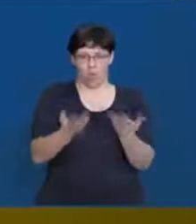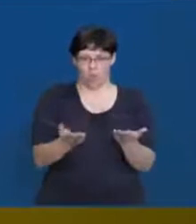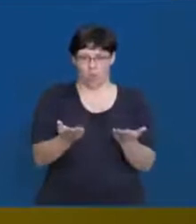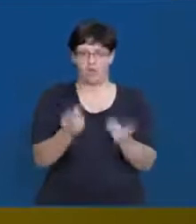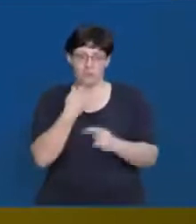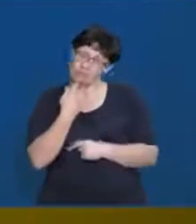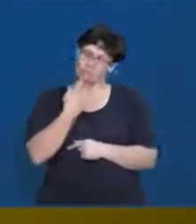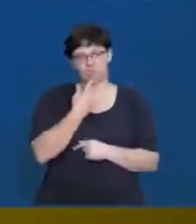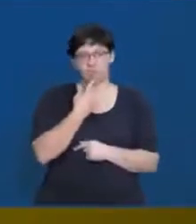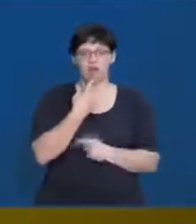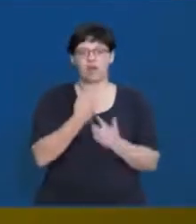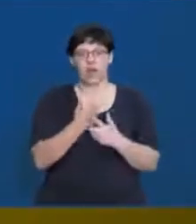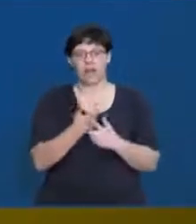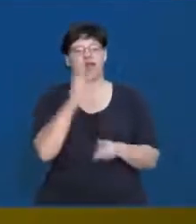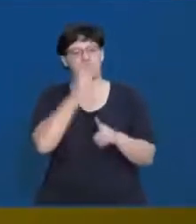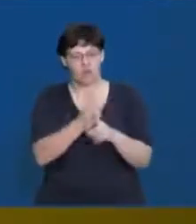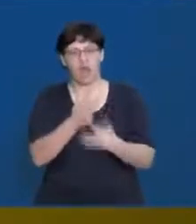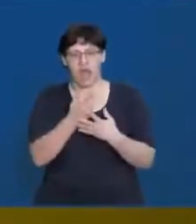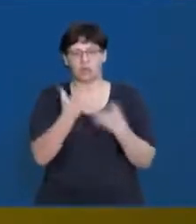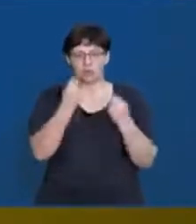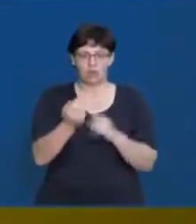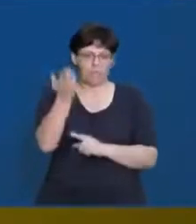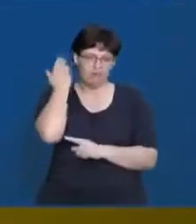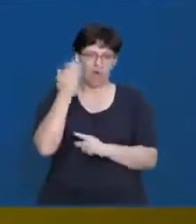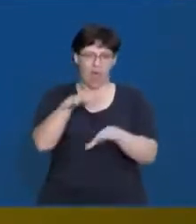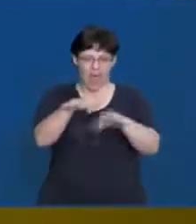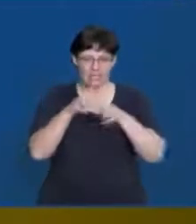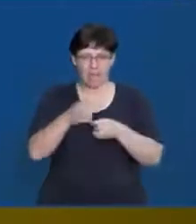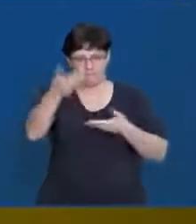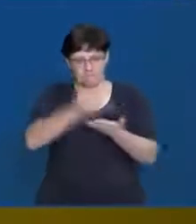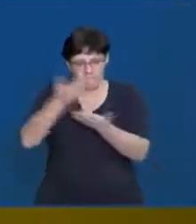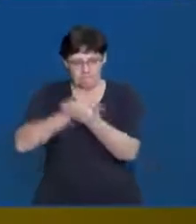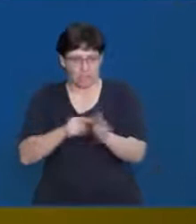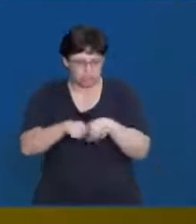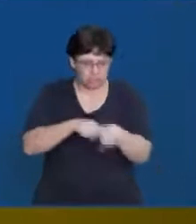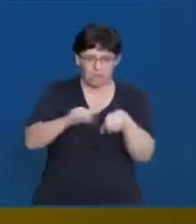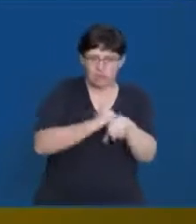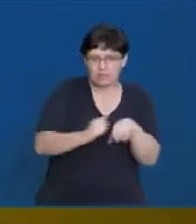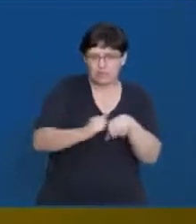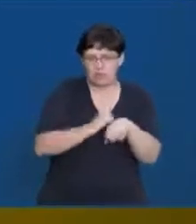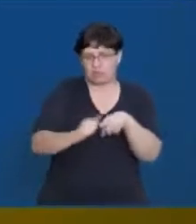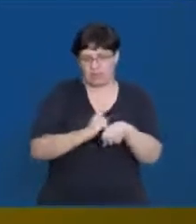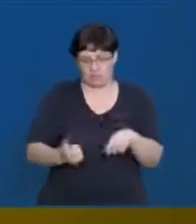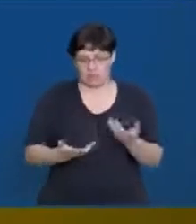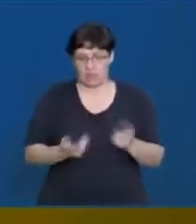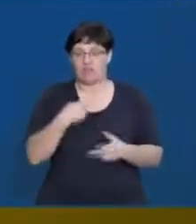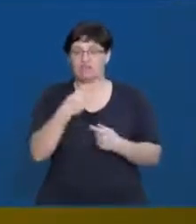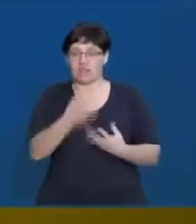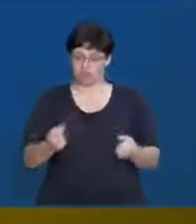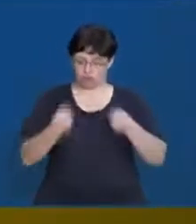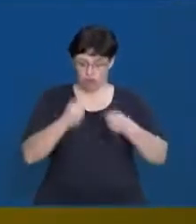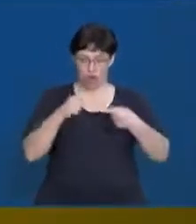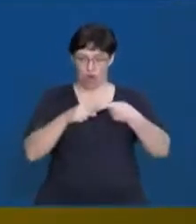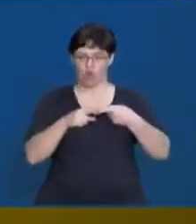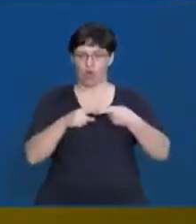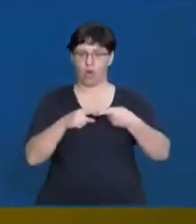identify a module that you are strong in, reinforce and do as many past exam papers as you can in that particular module, so that you are able, if let's